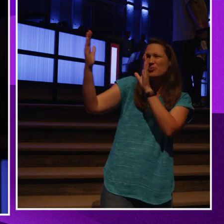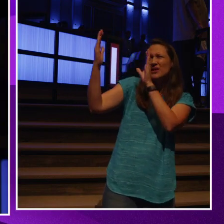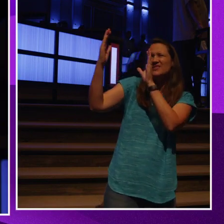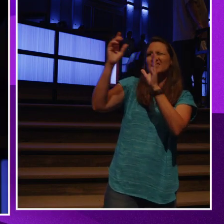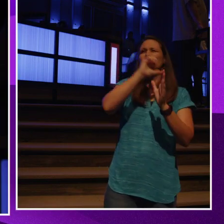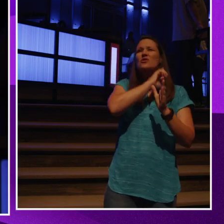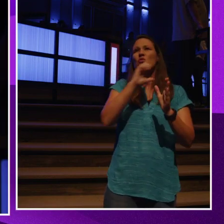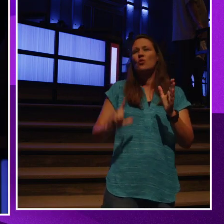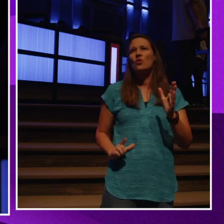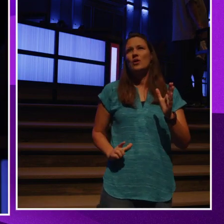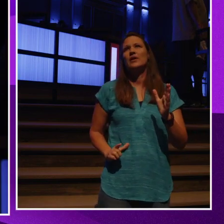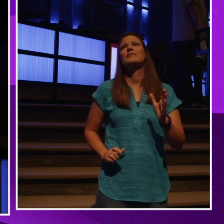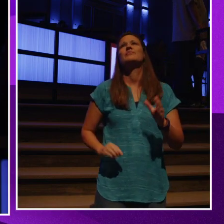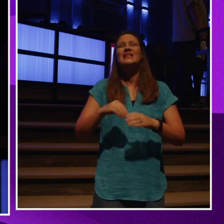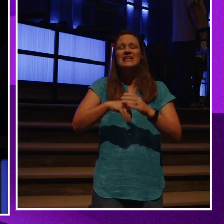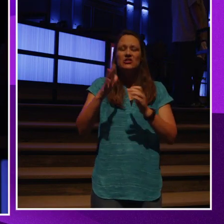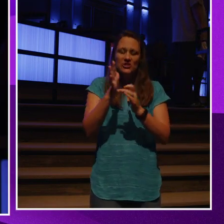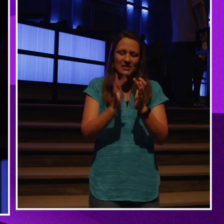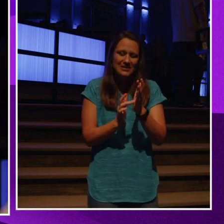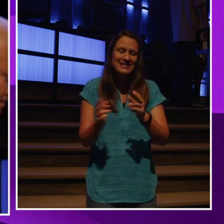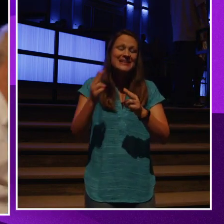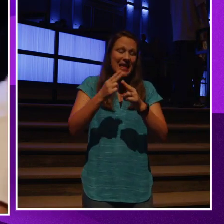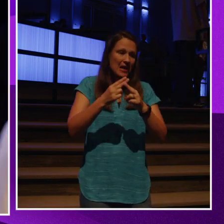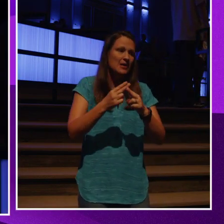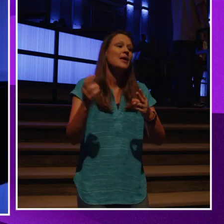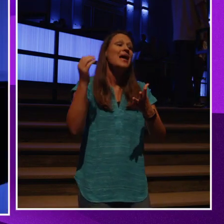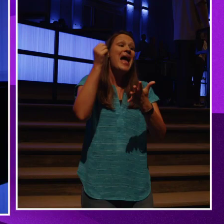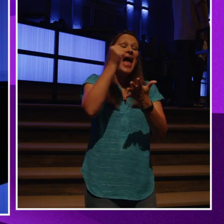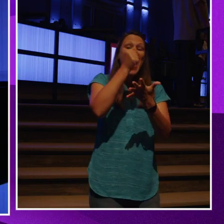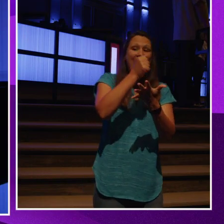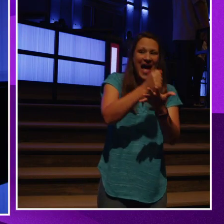In Jesus' name, amen.